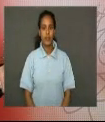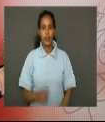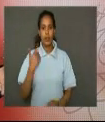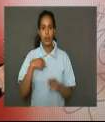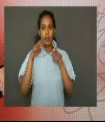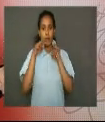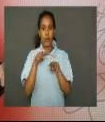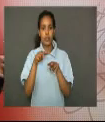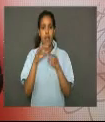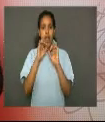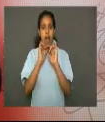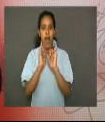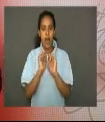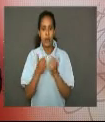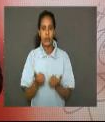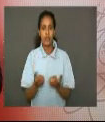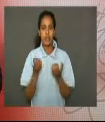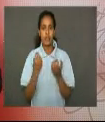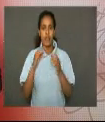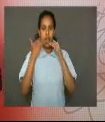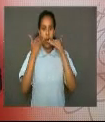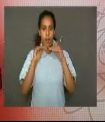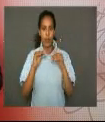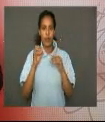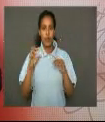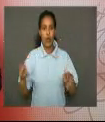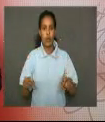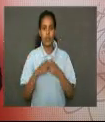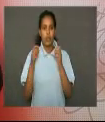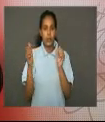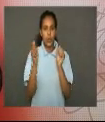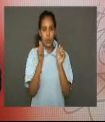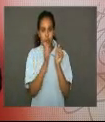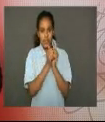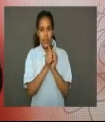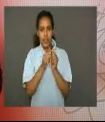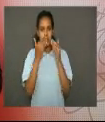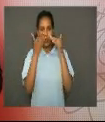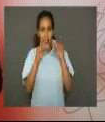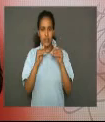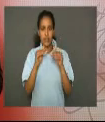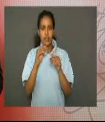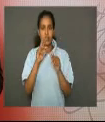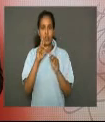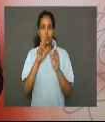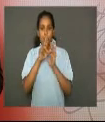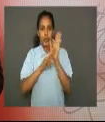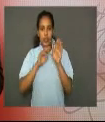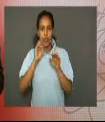We looked at how the amount of collisions within a specific unit of